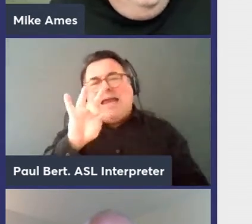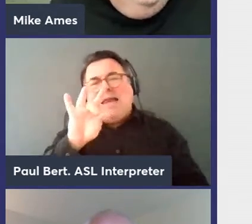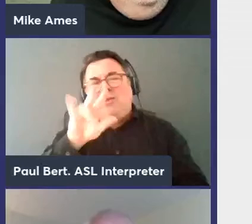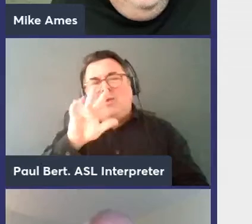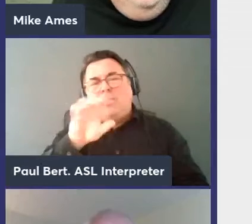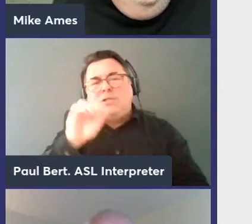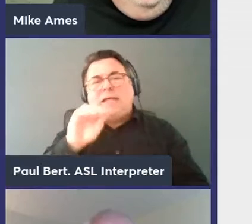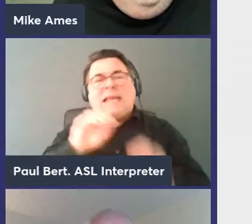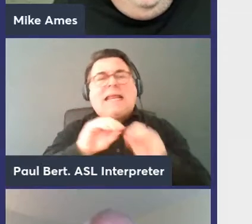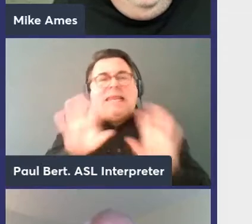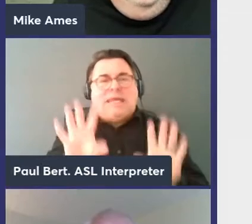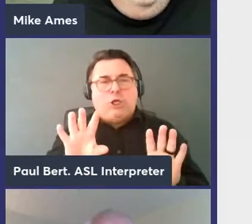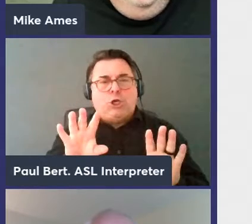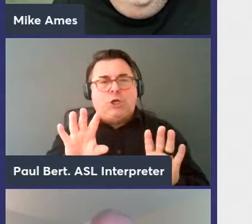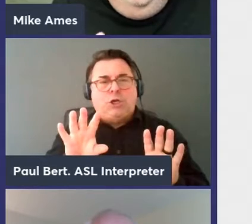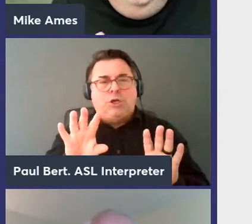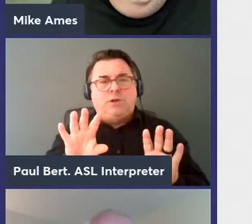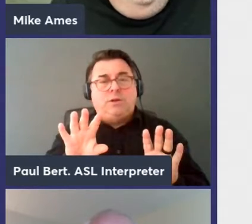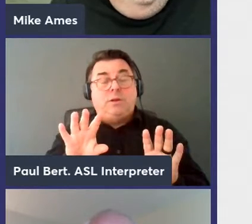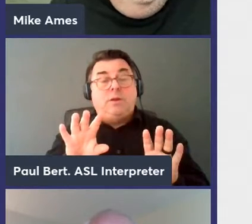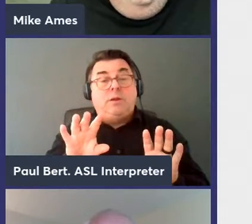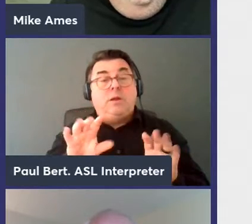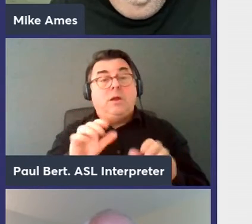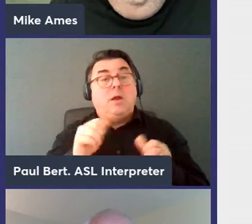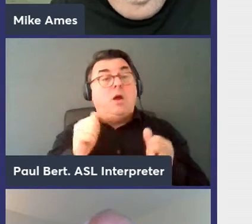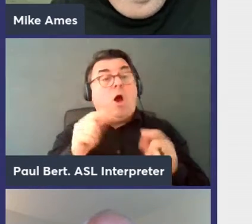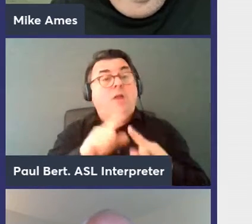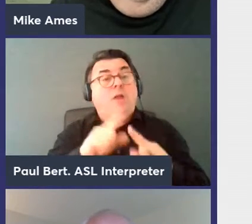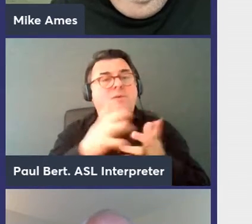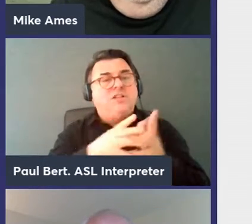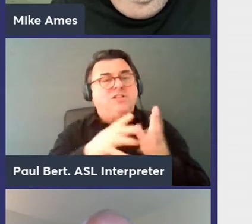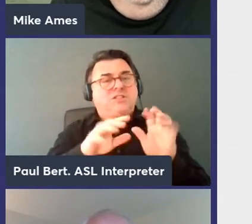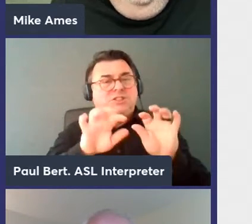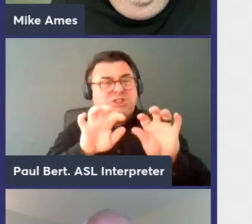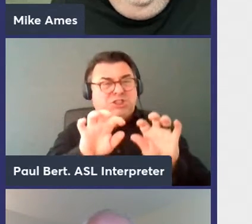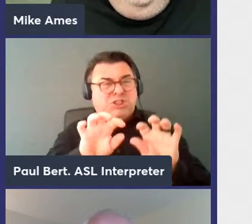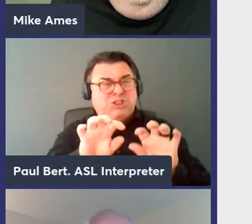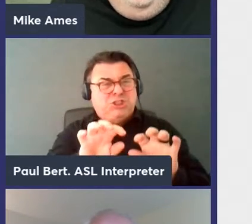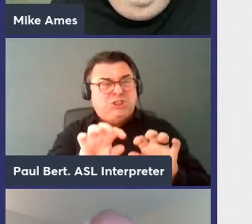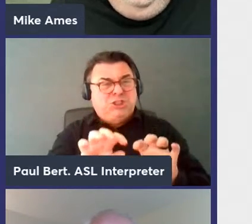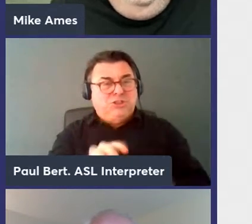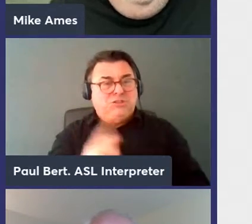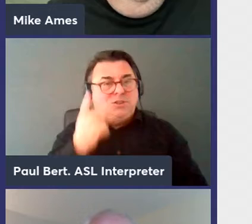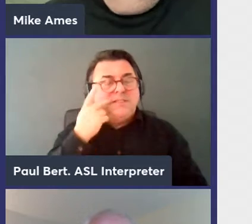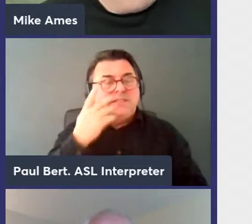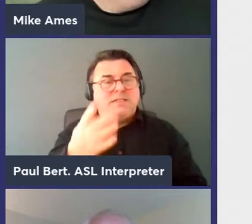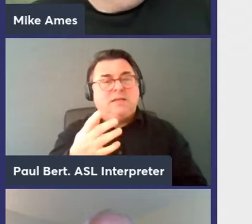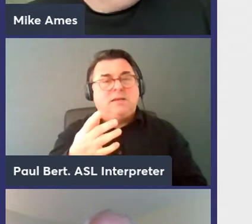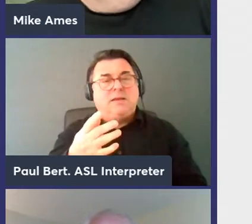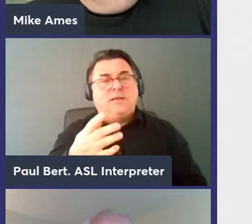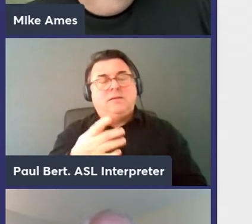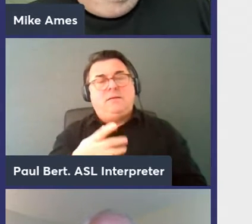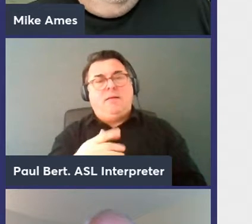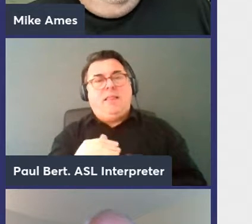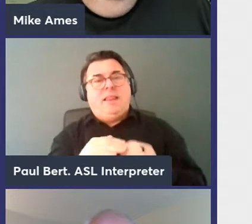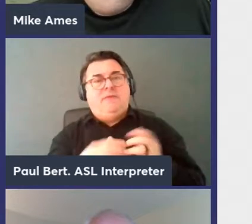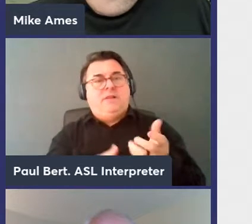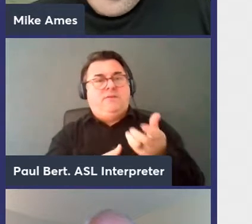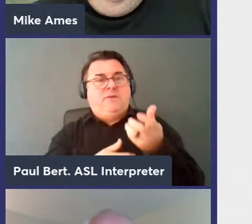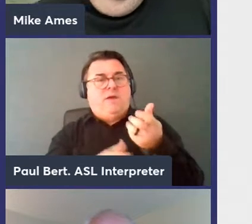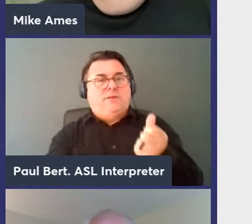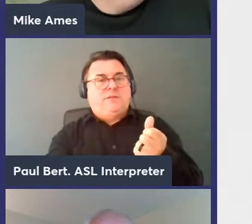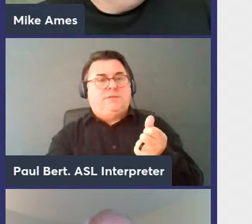completeness sake, I kind of dump all of the response elements here. You can see, the confidence that she is not